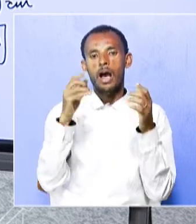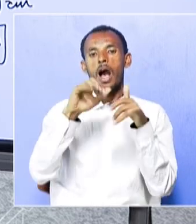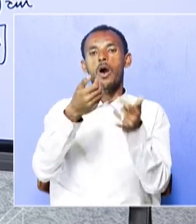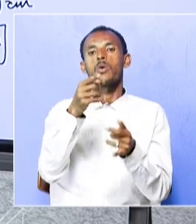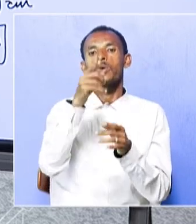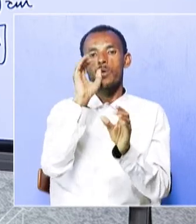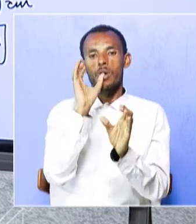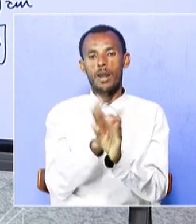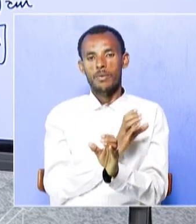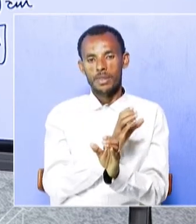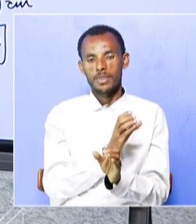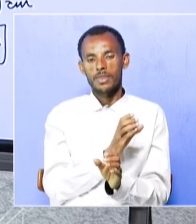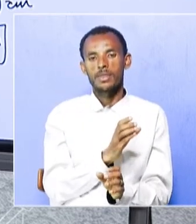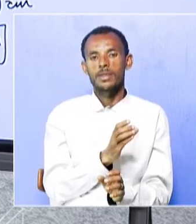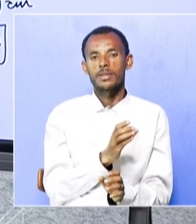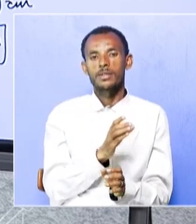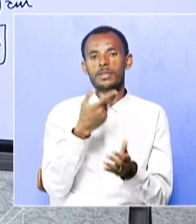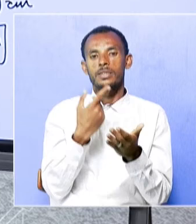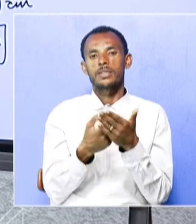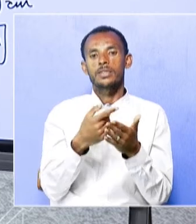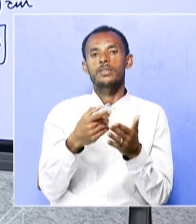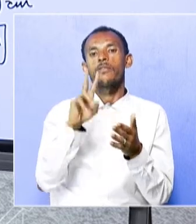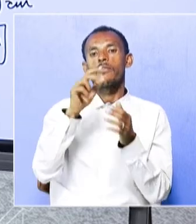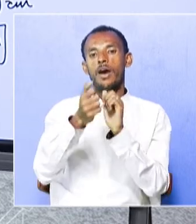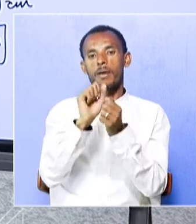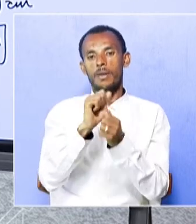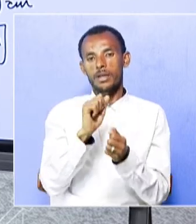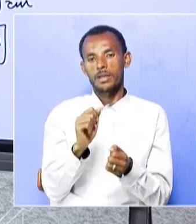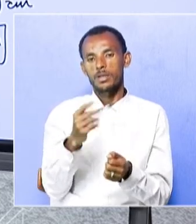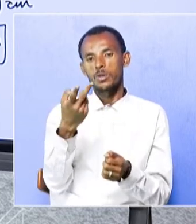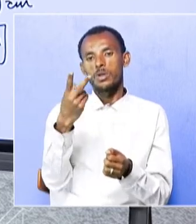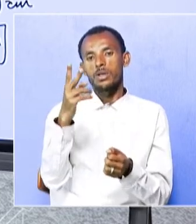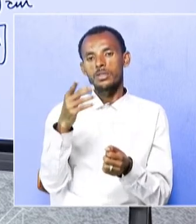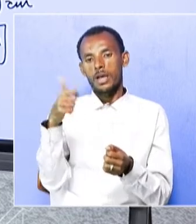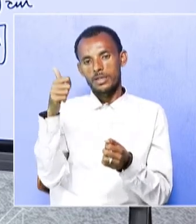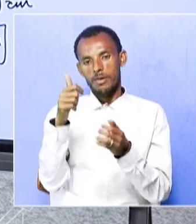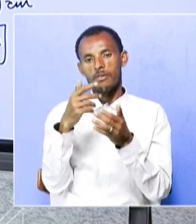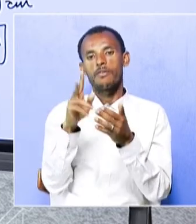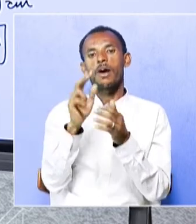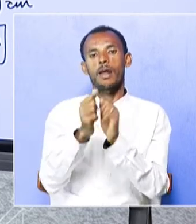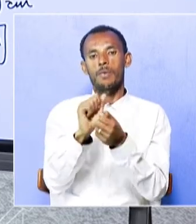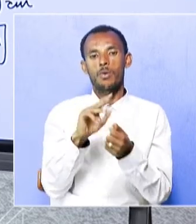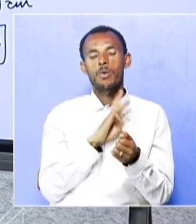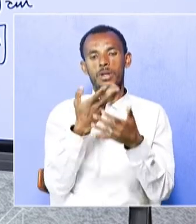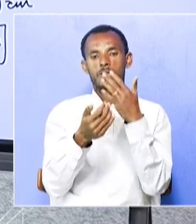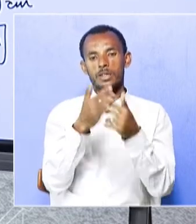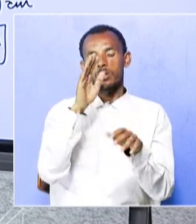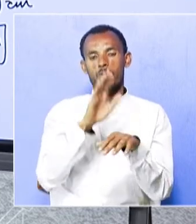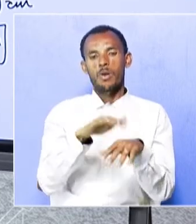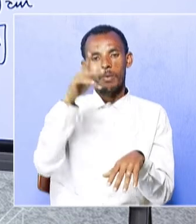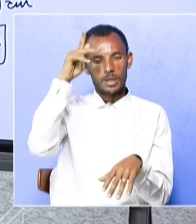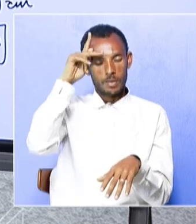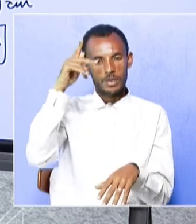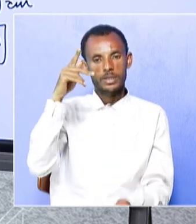you can calculate this variable and this variable, okay? We will have more discussion on how we